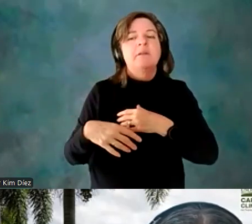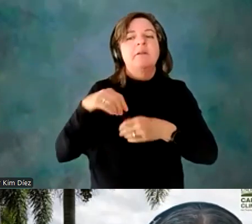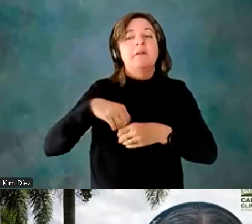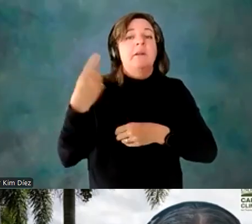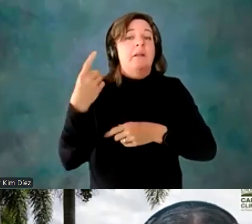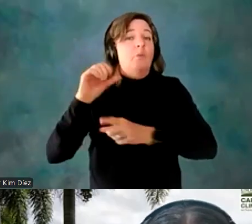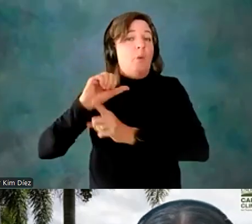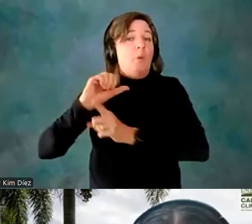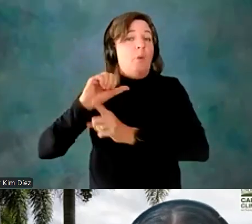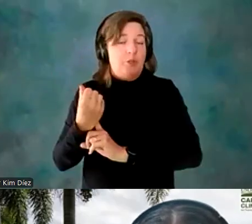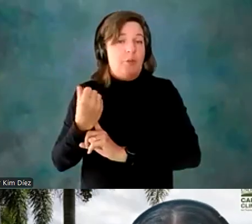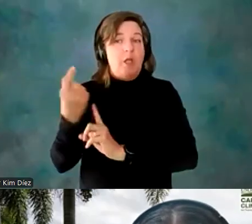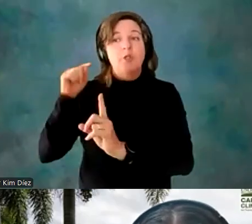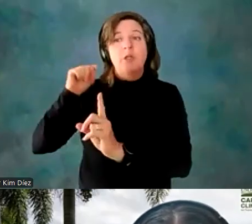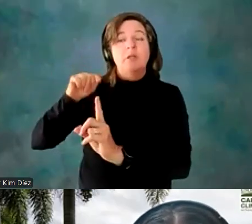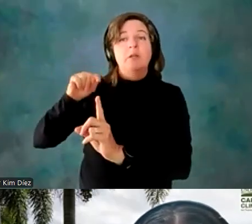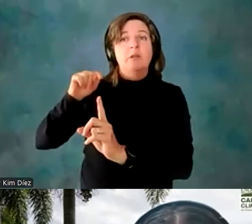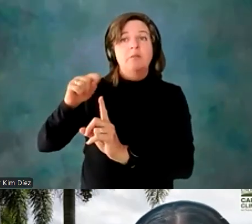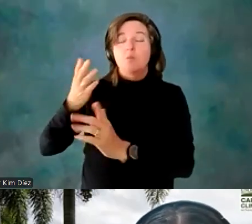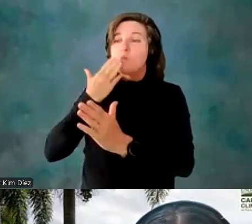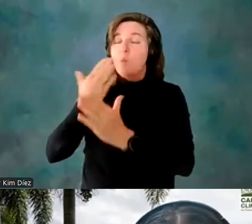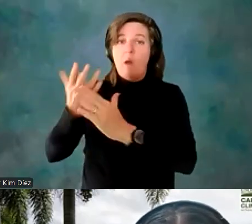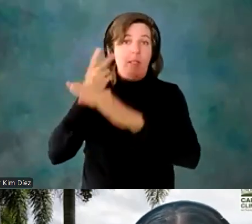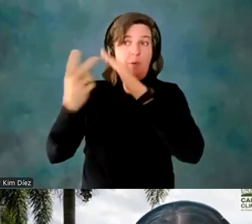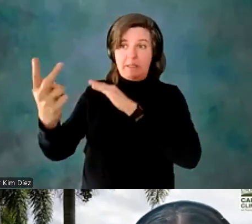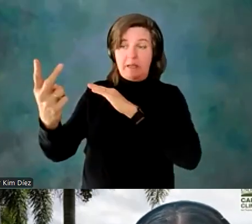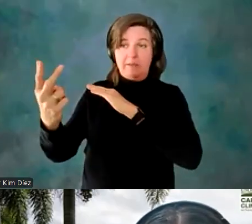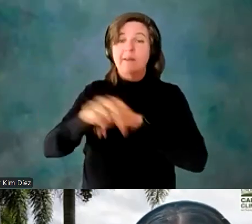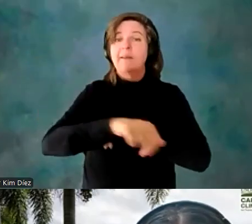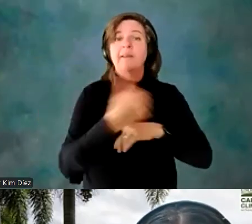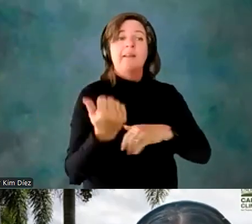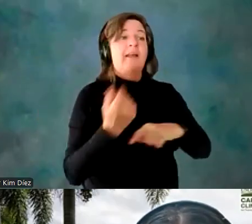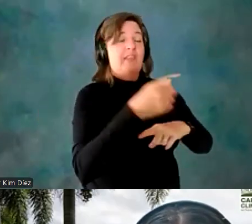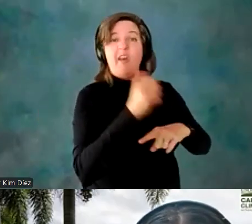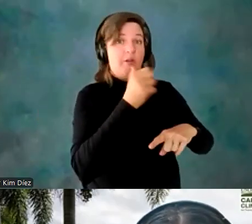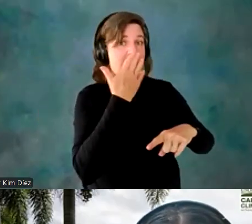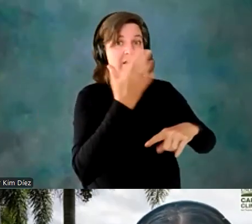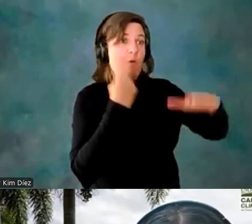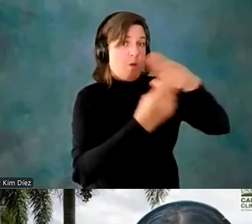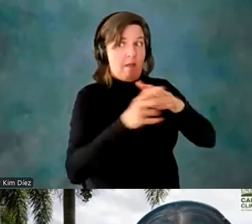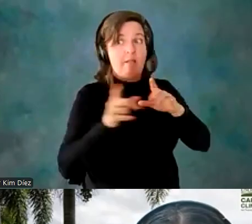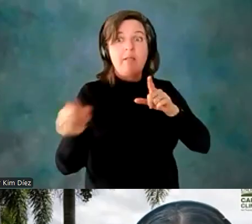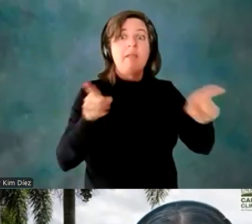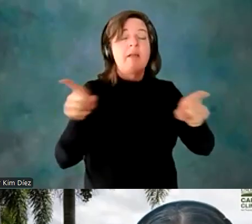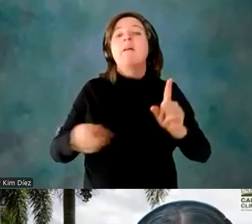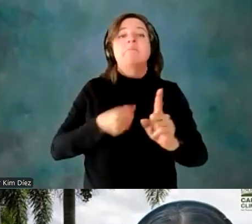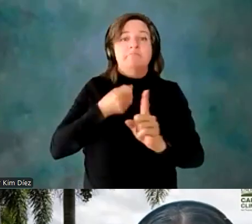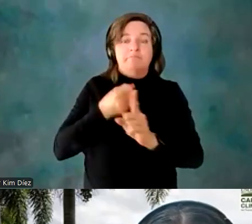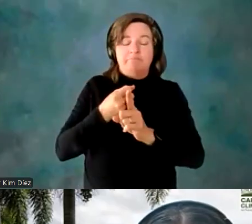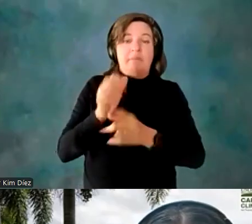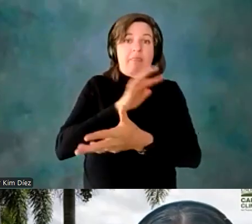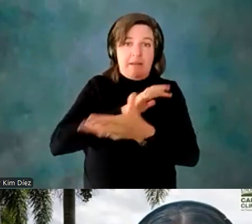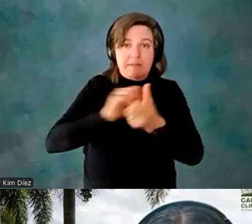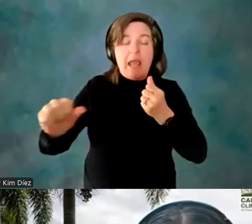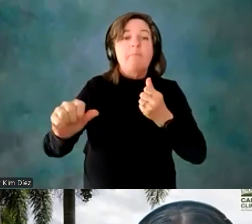was well predicted and the other wasn't, and the difference in damage and intensity of the